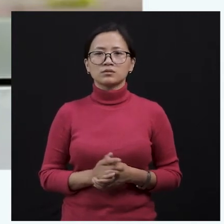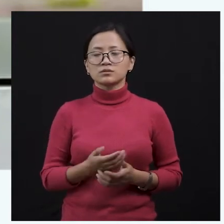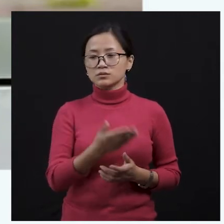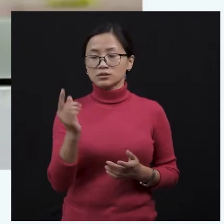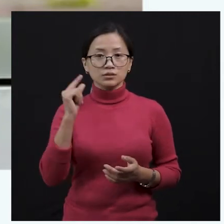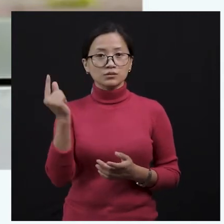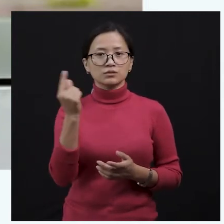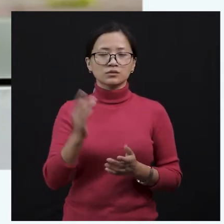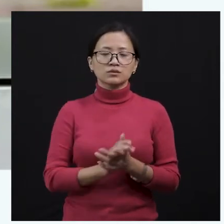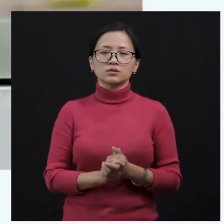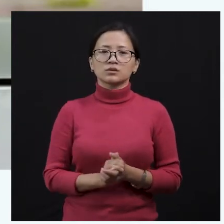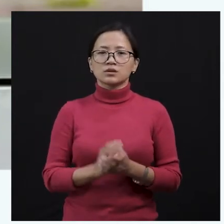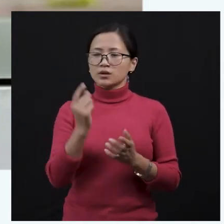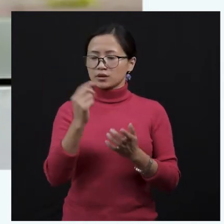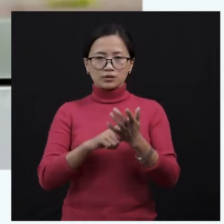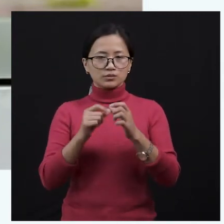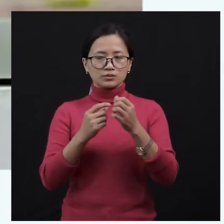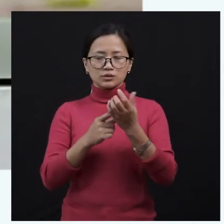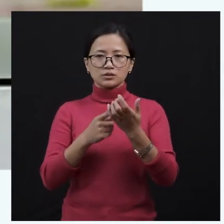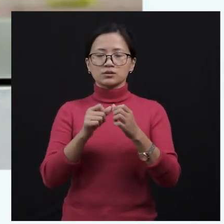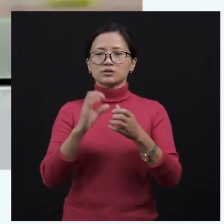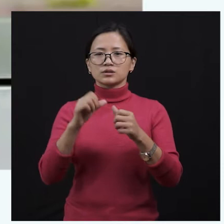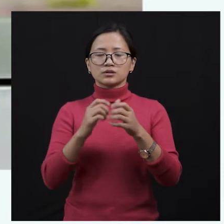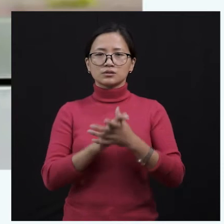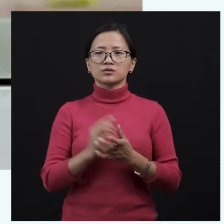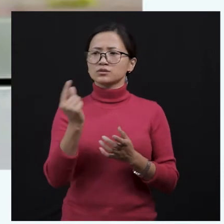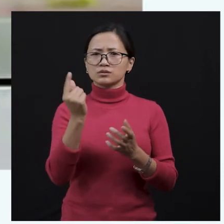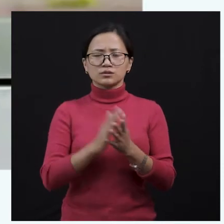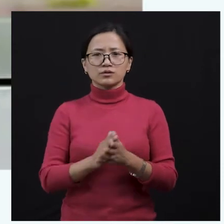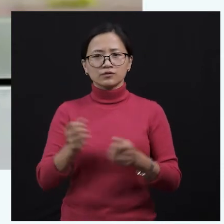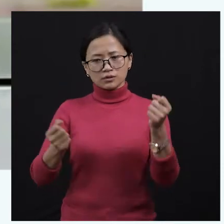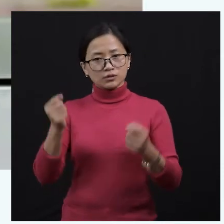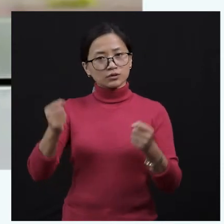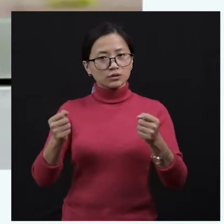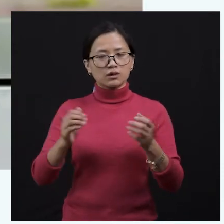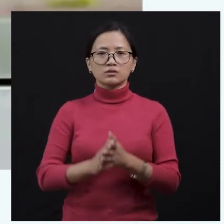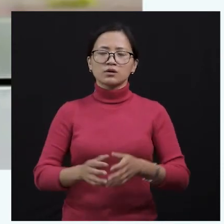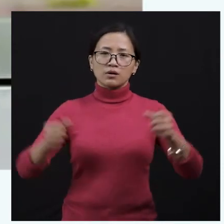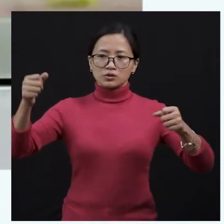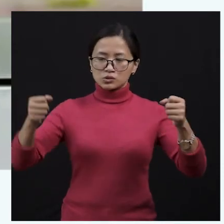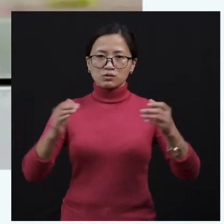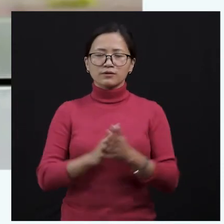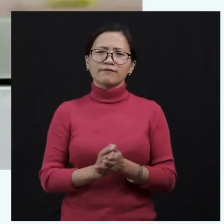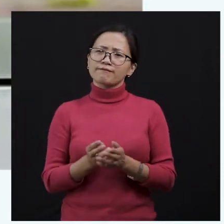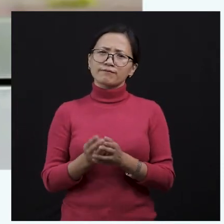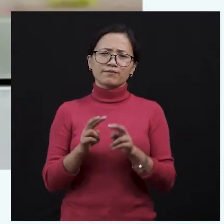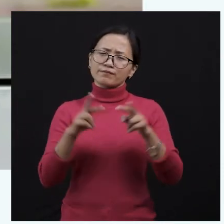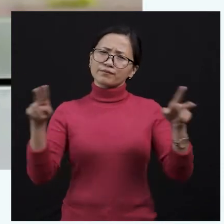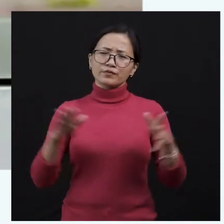because they are used as lubricant oil for cars, trucks, vehicle, many other